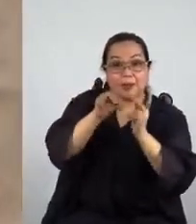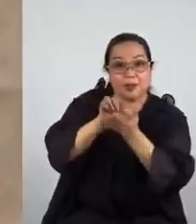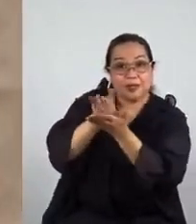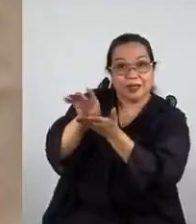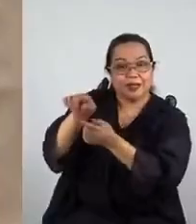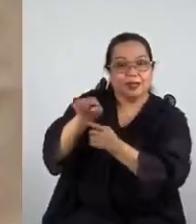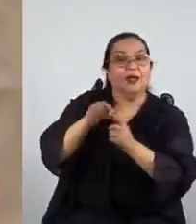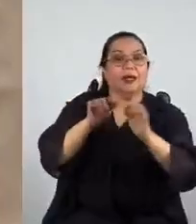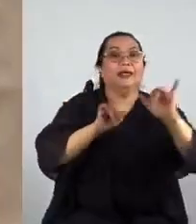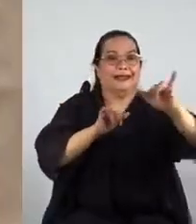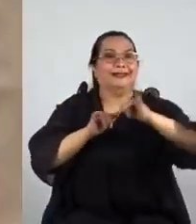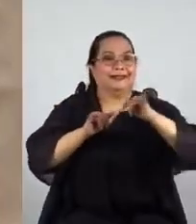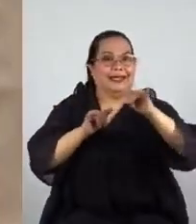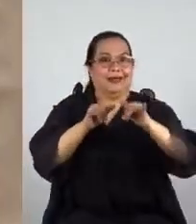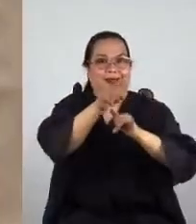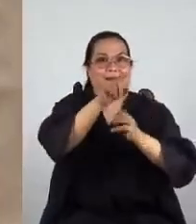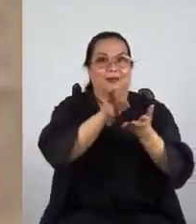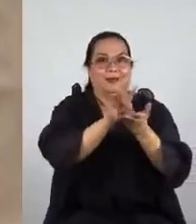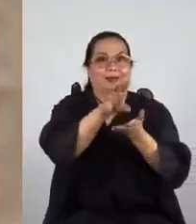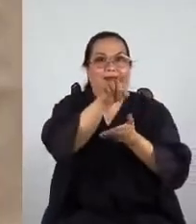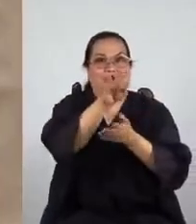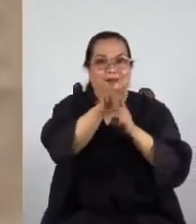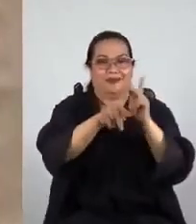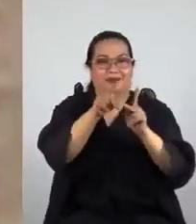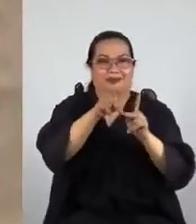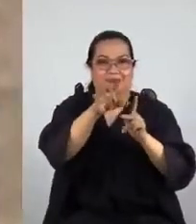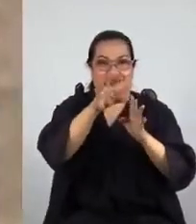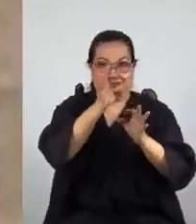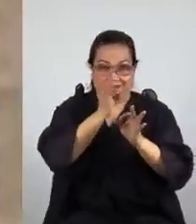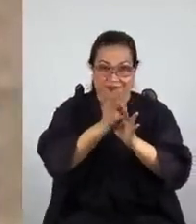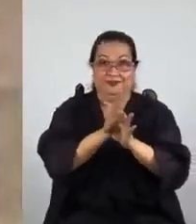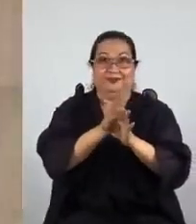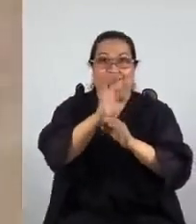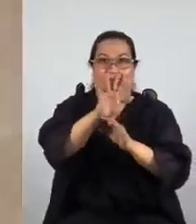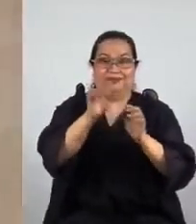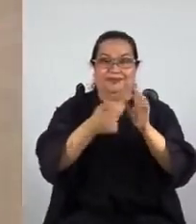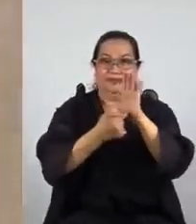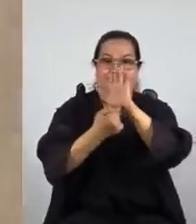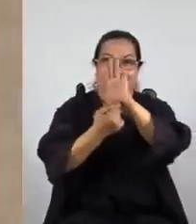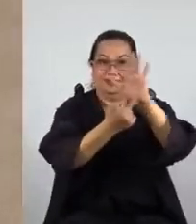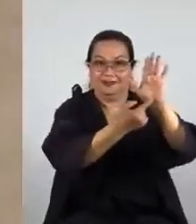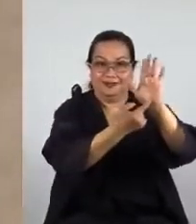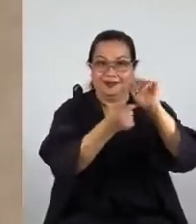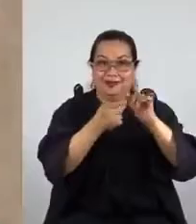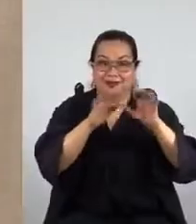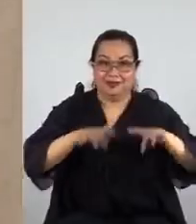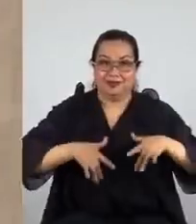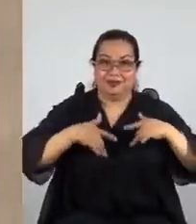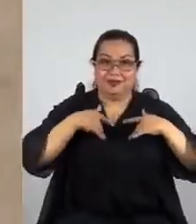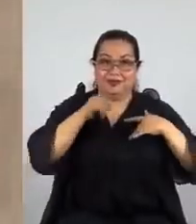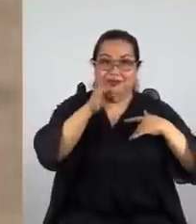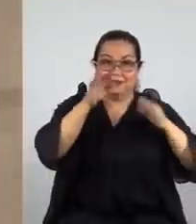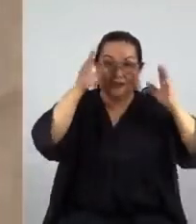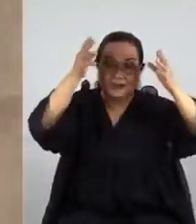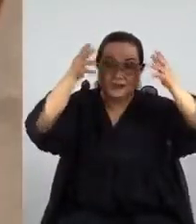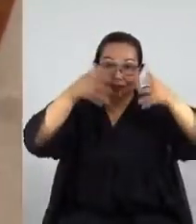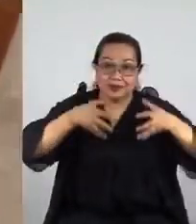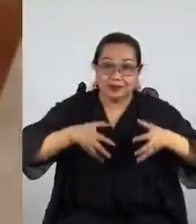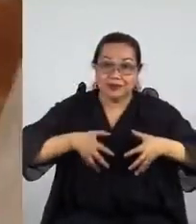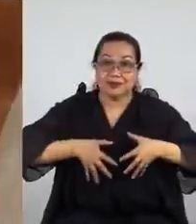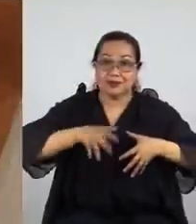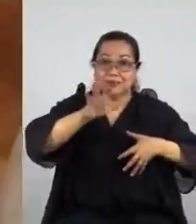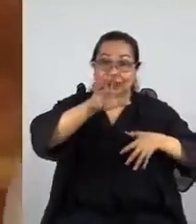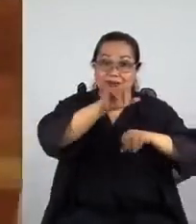hostility of sinners. If you walk a life of faith and you try to shine your light and you become salt in